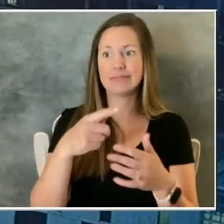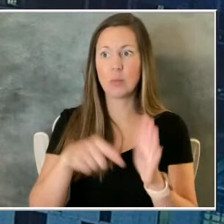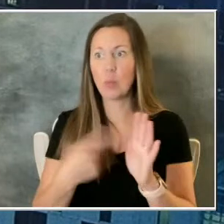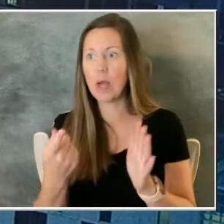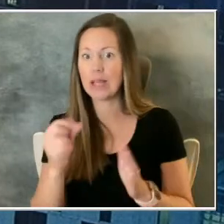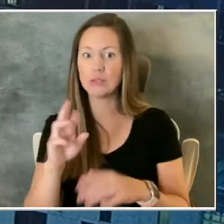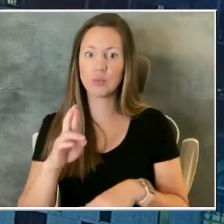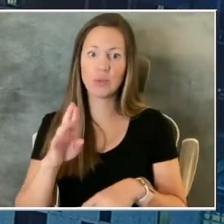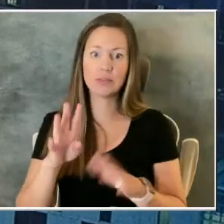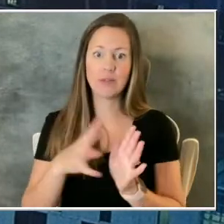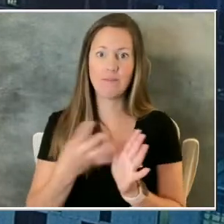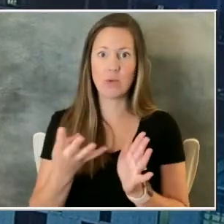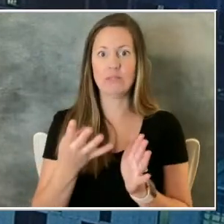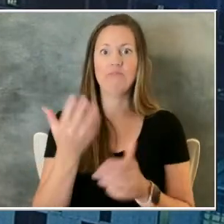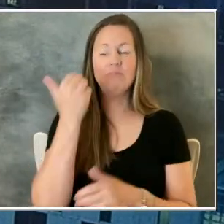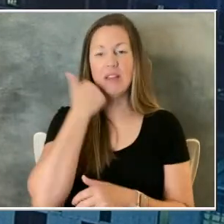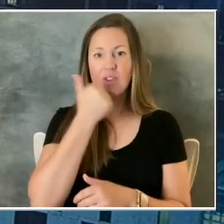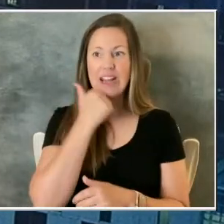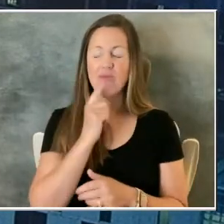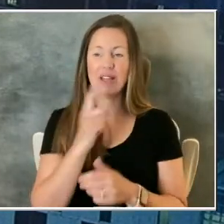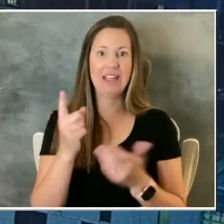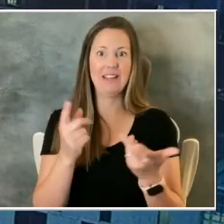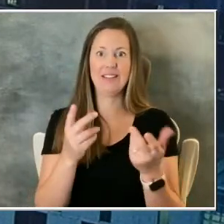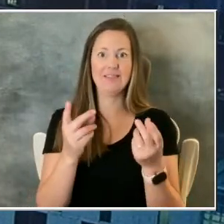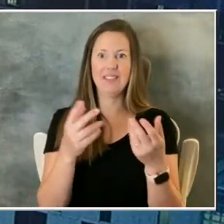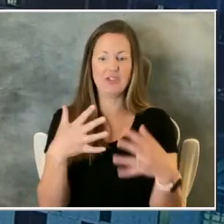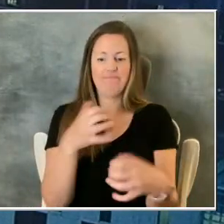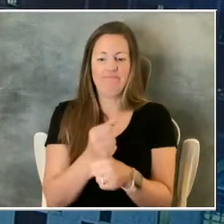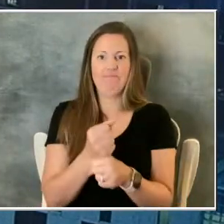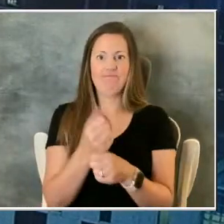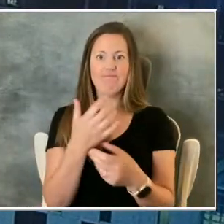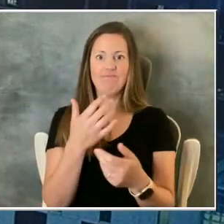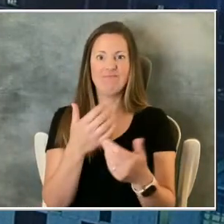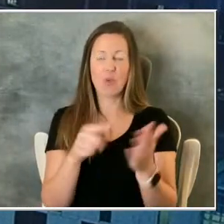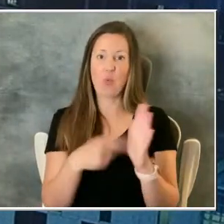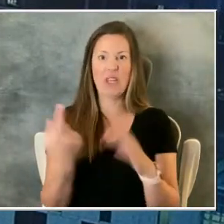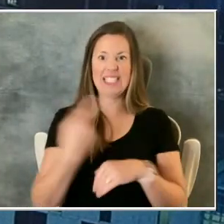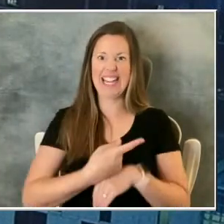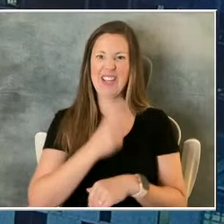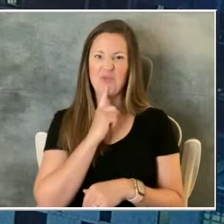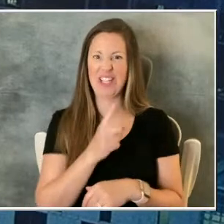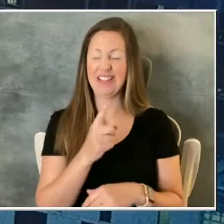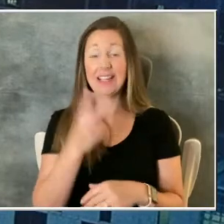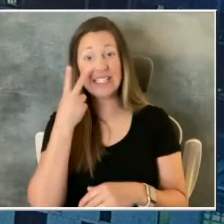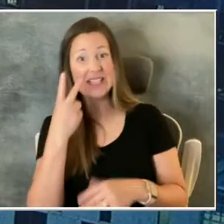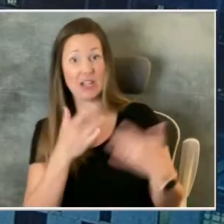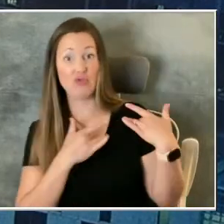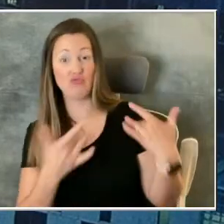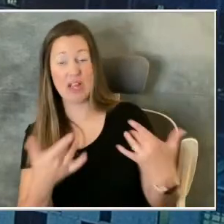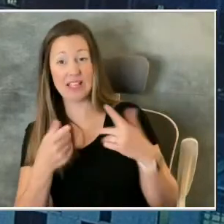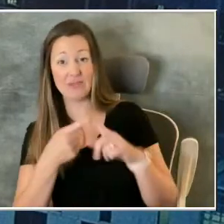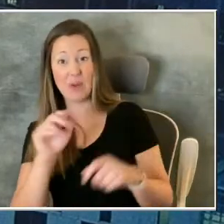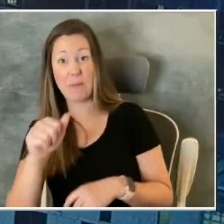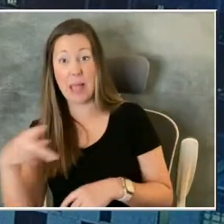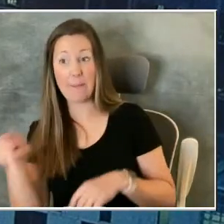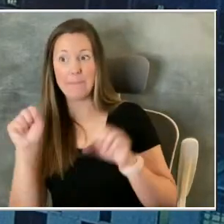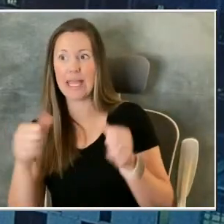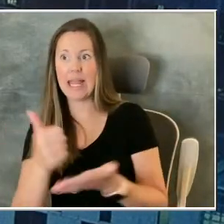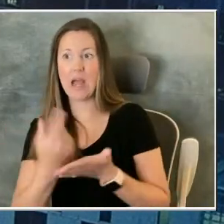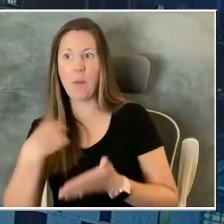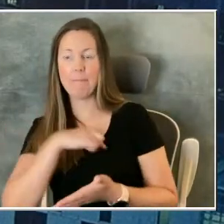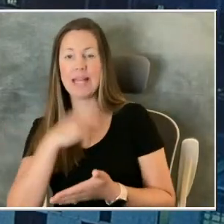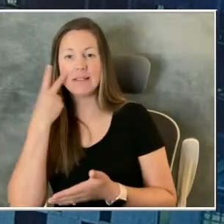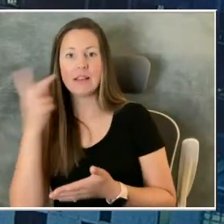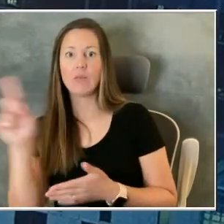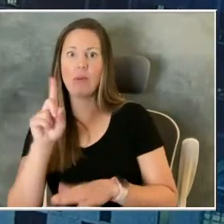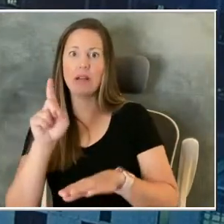snapshot in 24 hours. And so really seeing these trends can help us evaluate where patients need that extra help. They're also a great safety